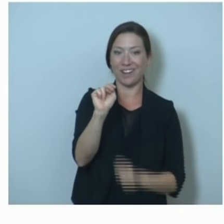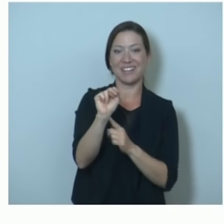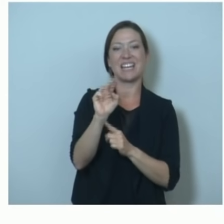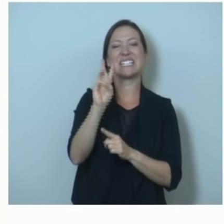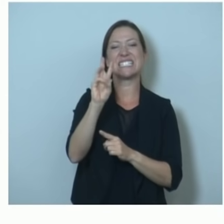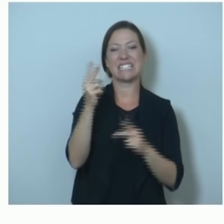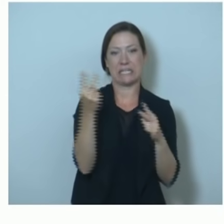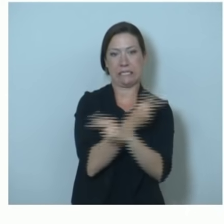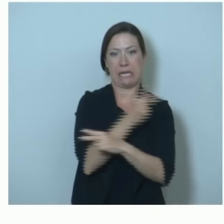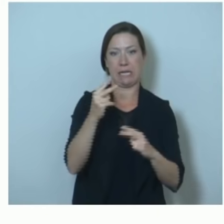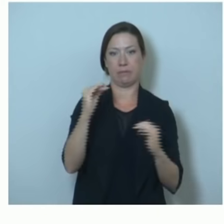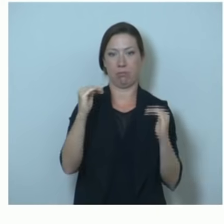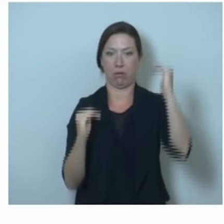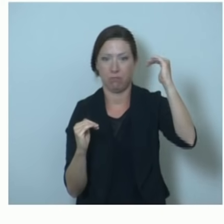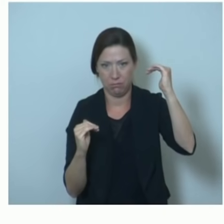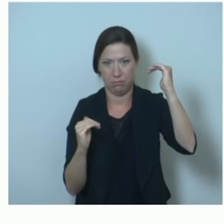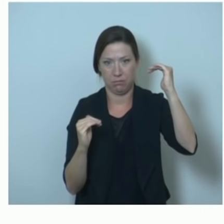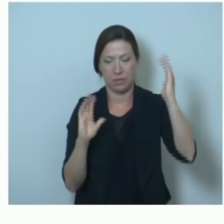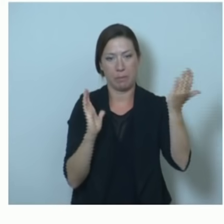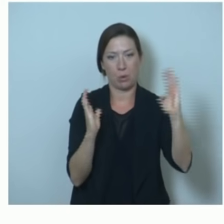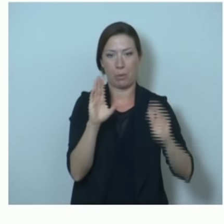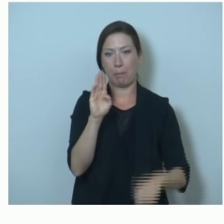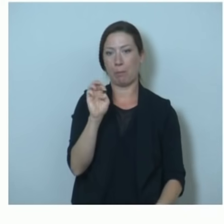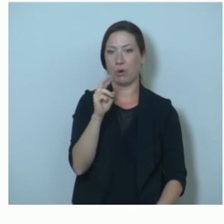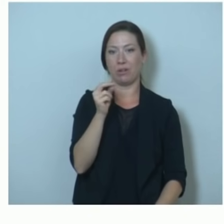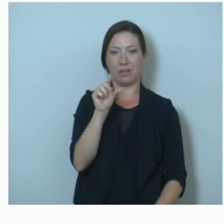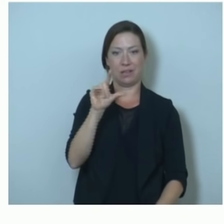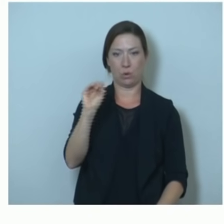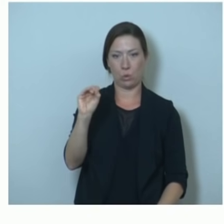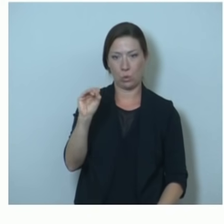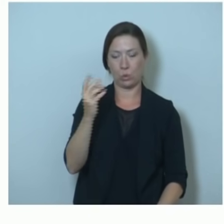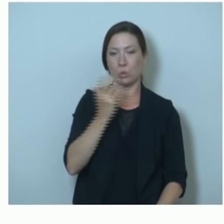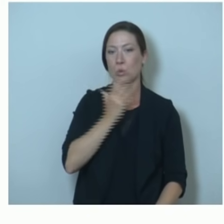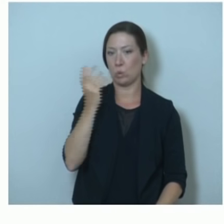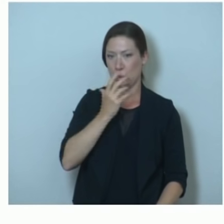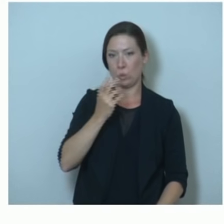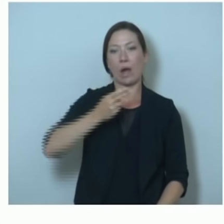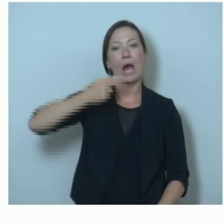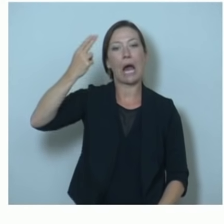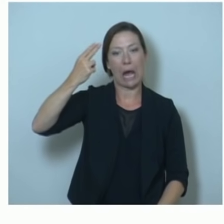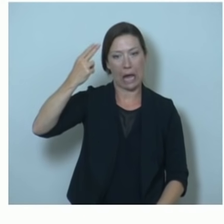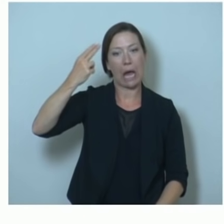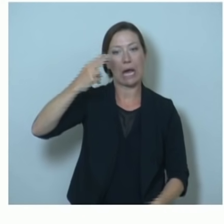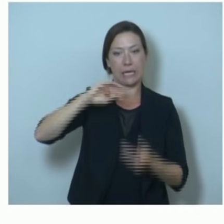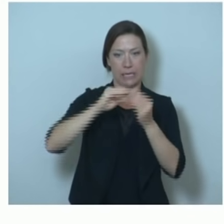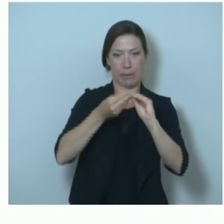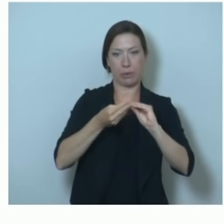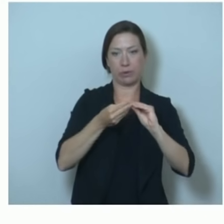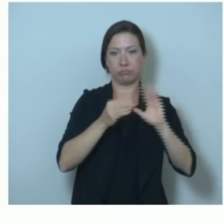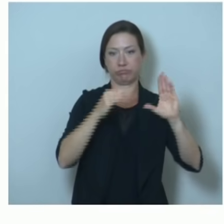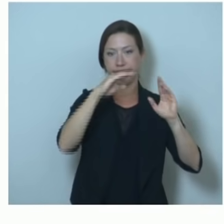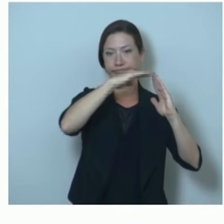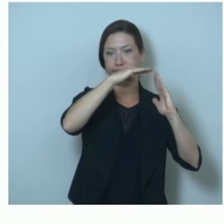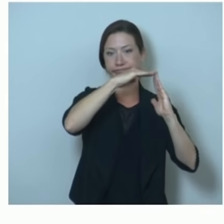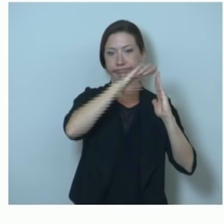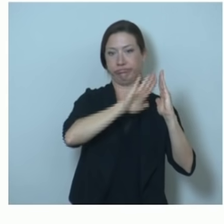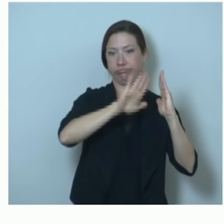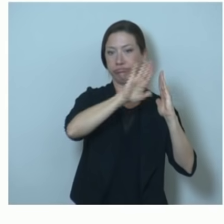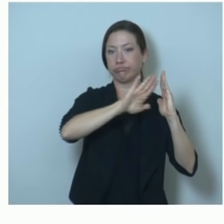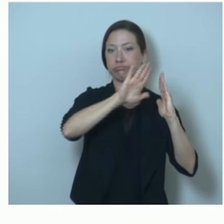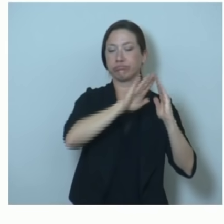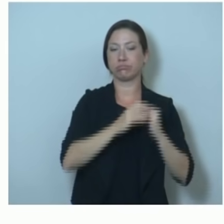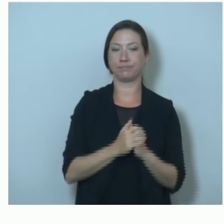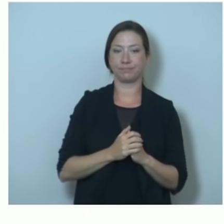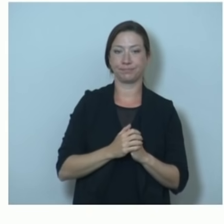high rate of cases there. The next slide, please, will show you, I showed this last week as